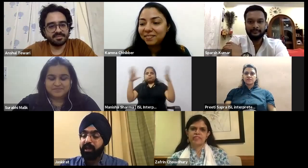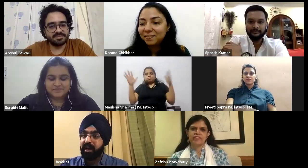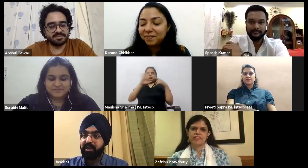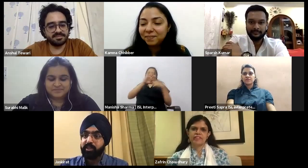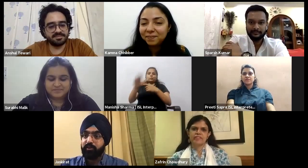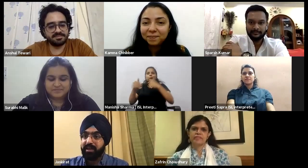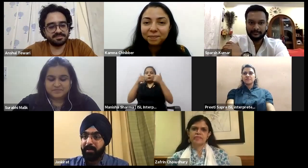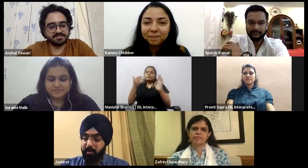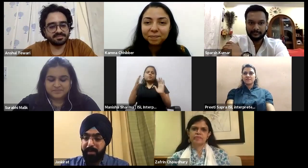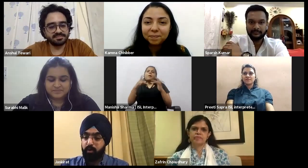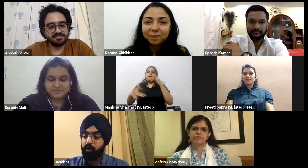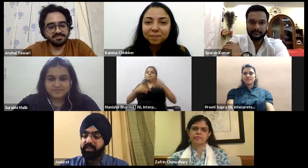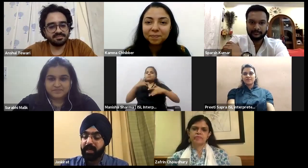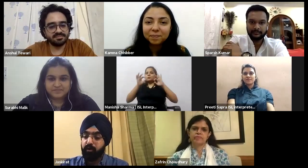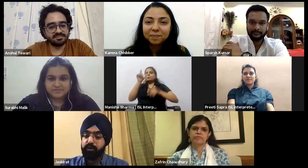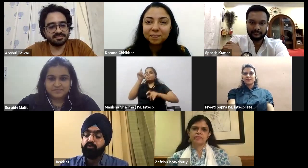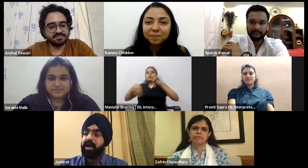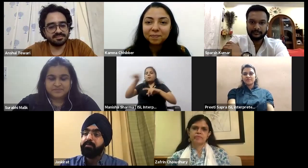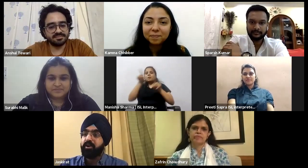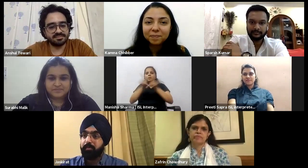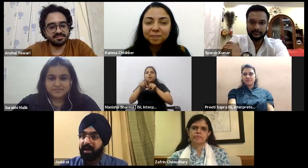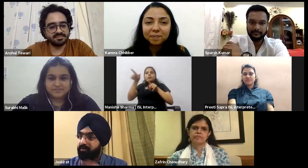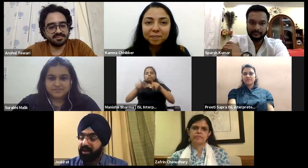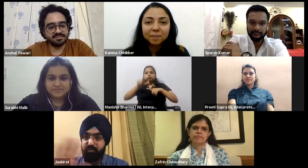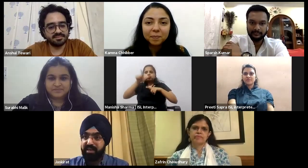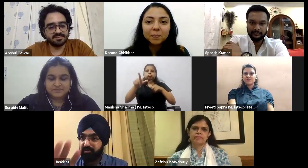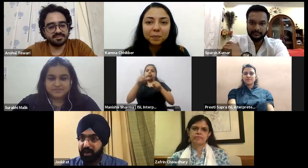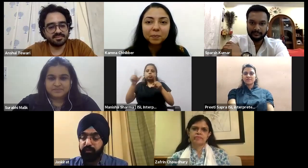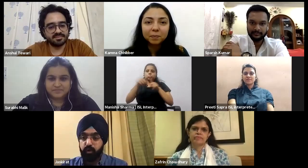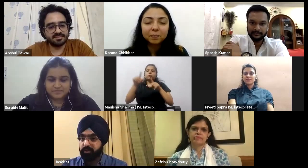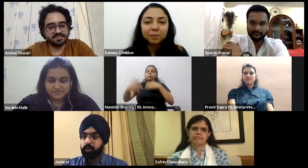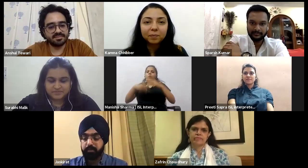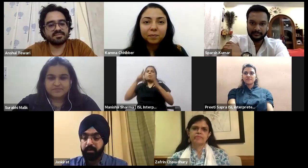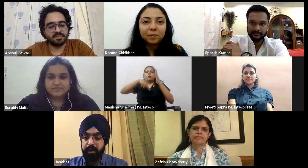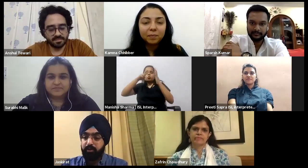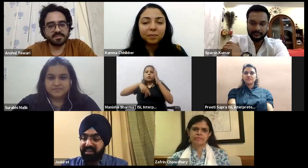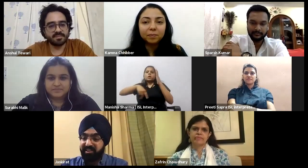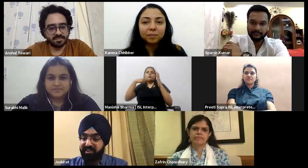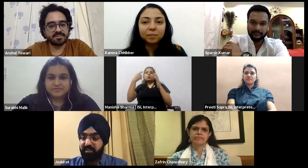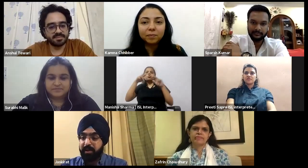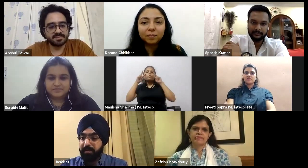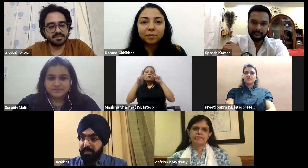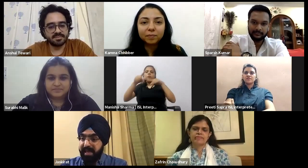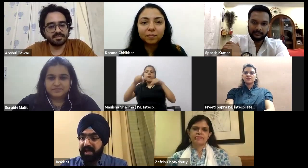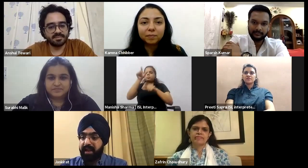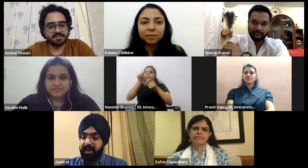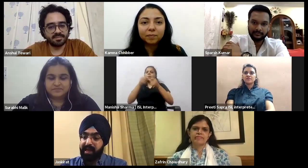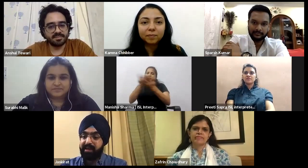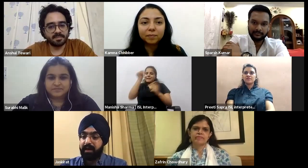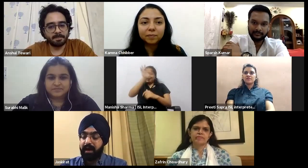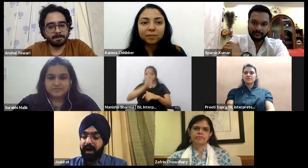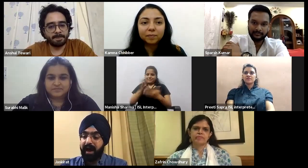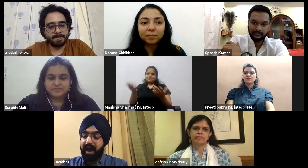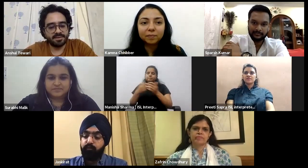also encouraging to see the number of people who already step forward to try and participate, regular readers, regular viewers, just citizens.